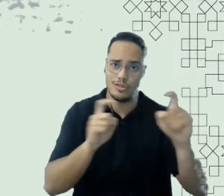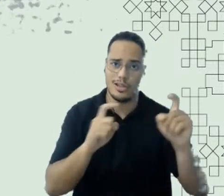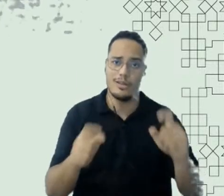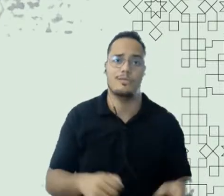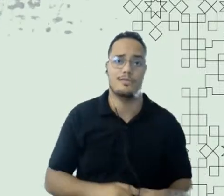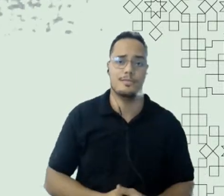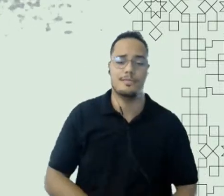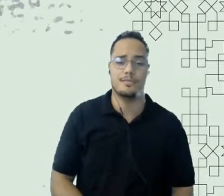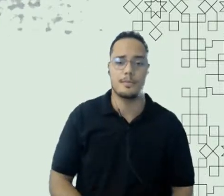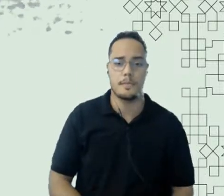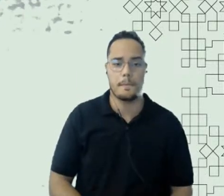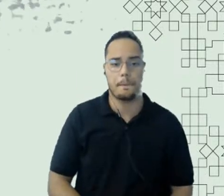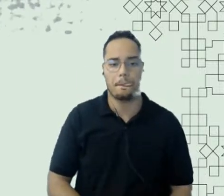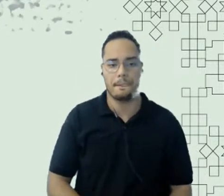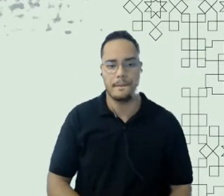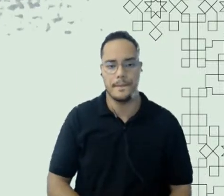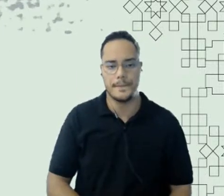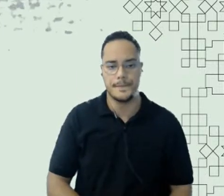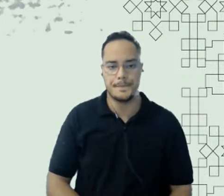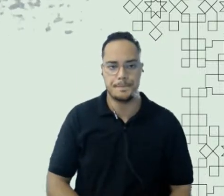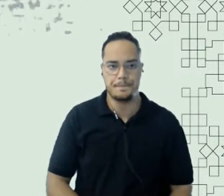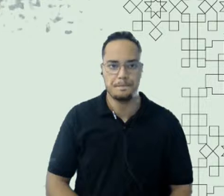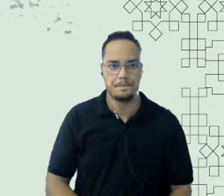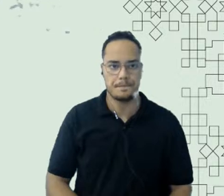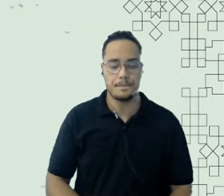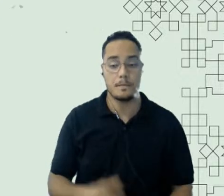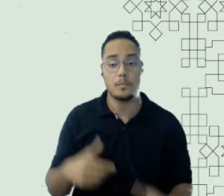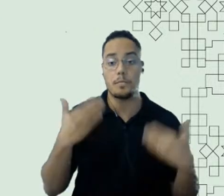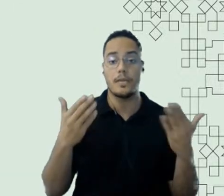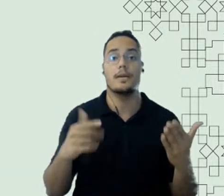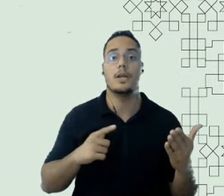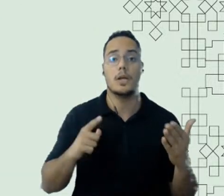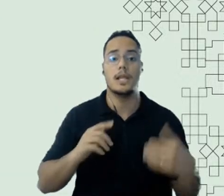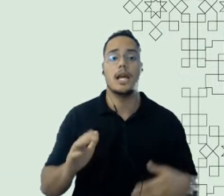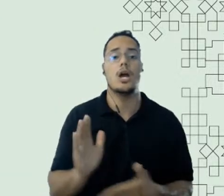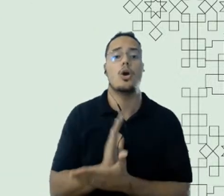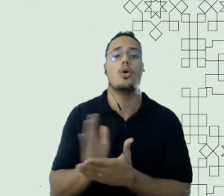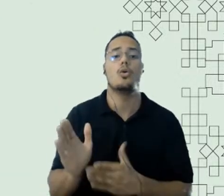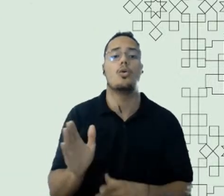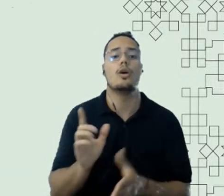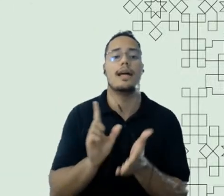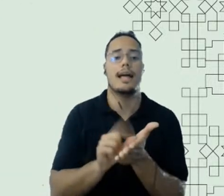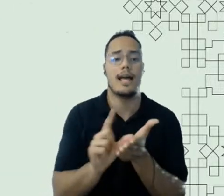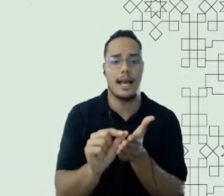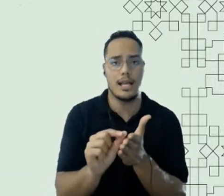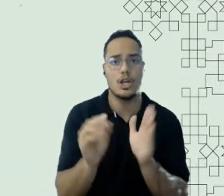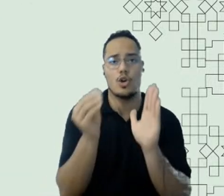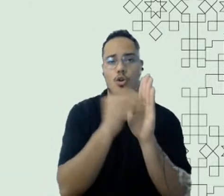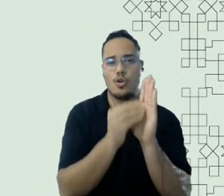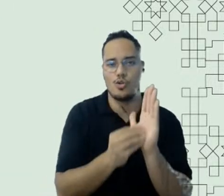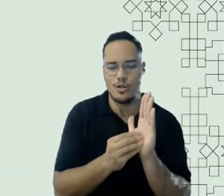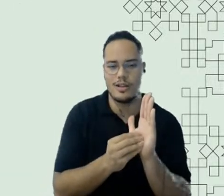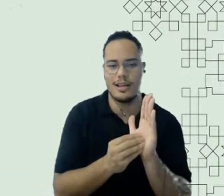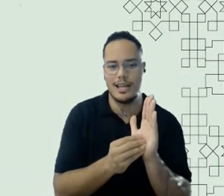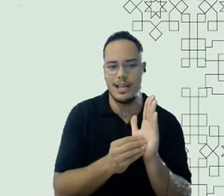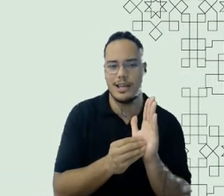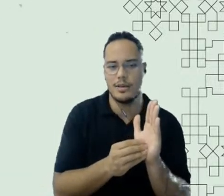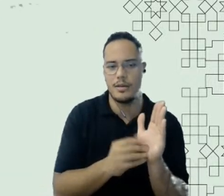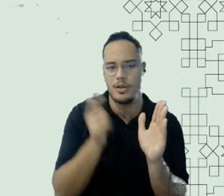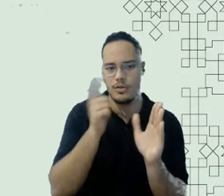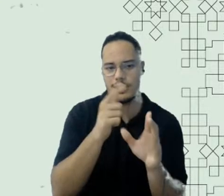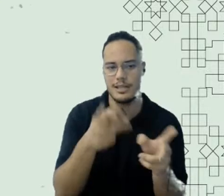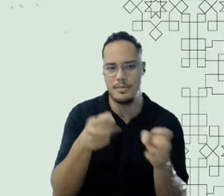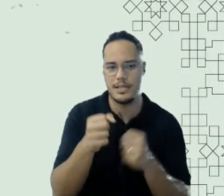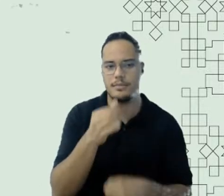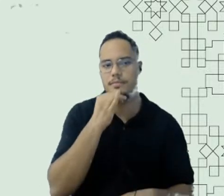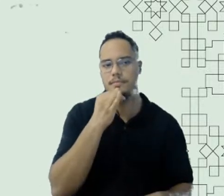things that try to achieve some balance. The first one is Article 17.7 that says that those OCSSP